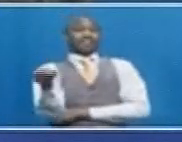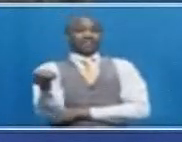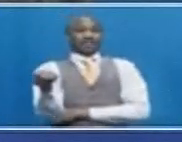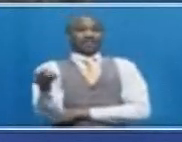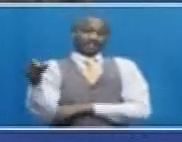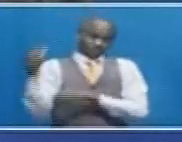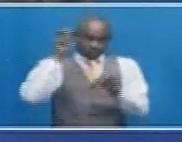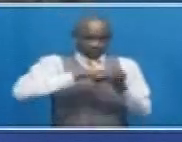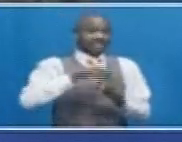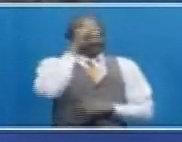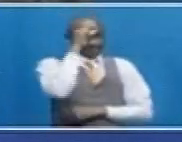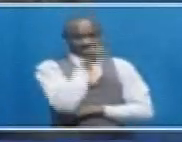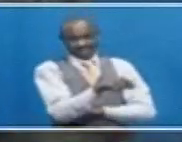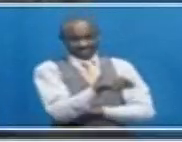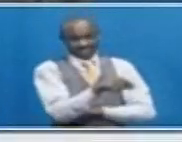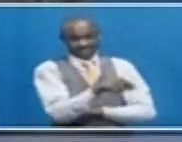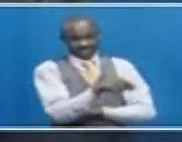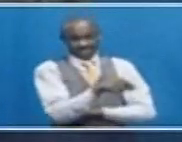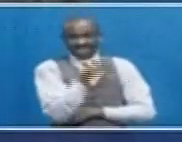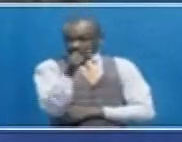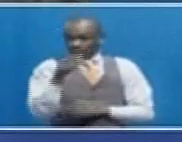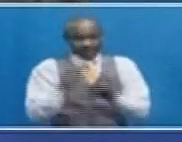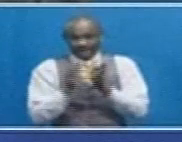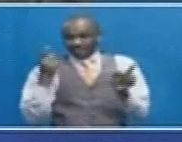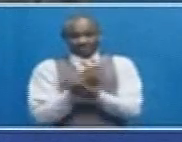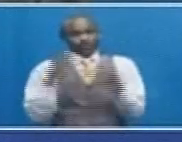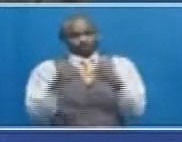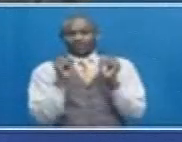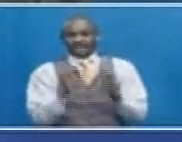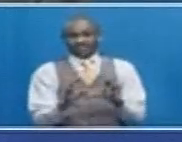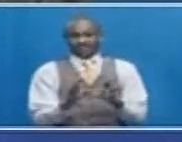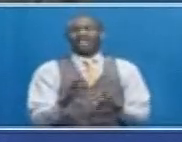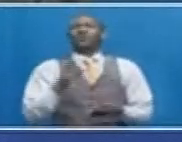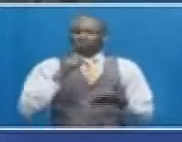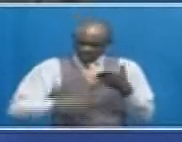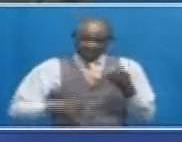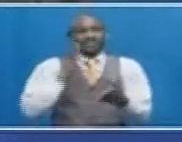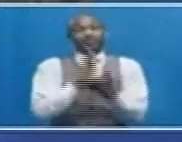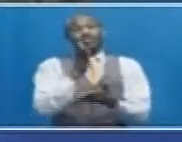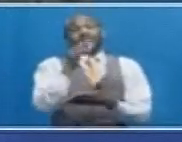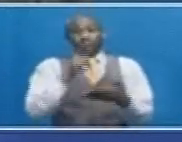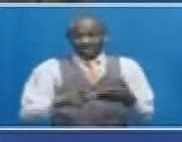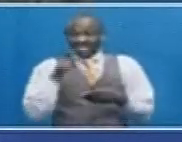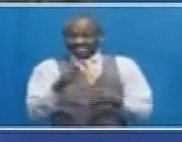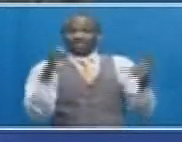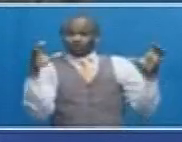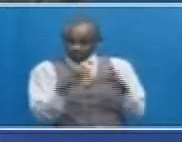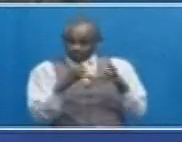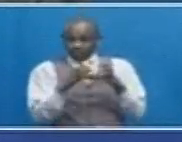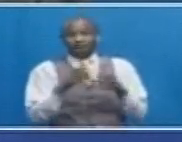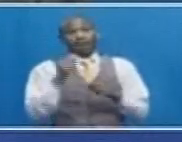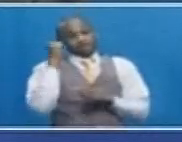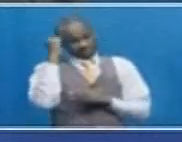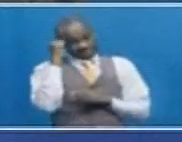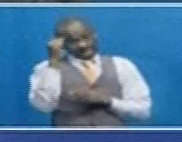the government. That does not make us fractured. The truth on the ground is that this group is isolated politically